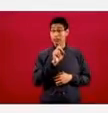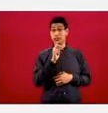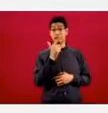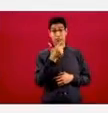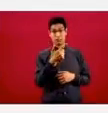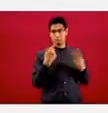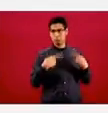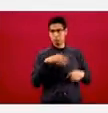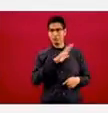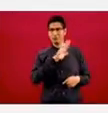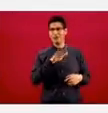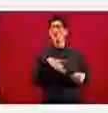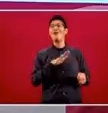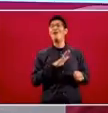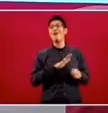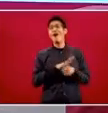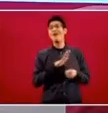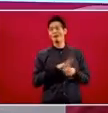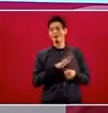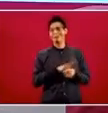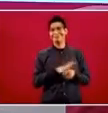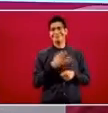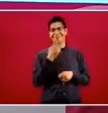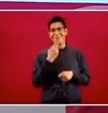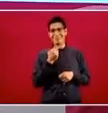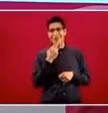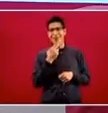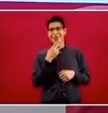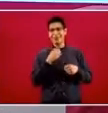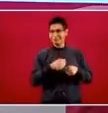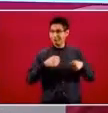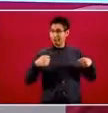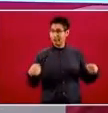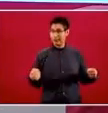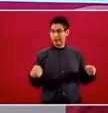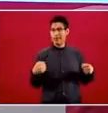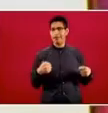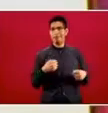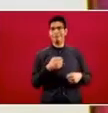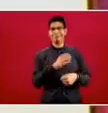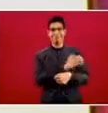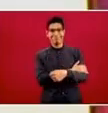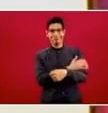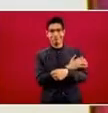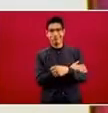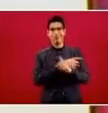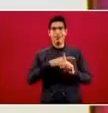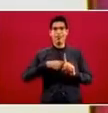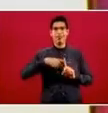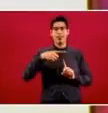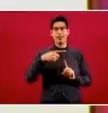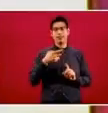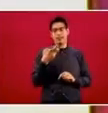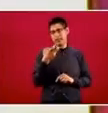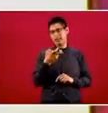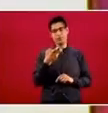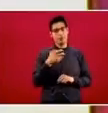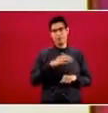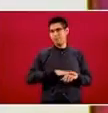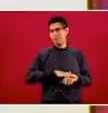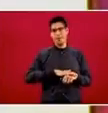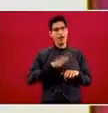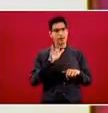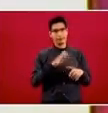to complications and eventual death in the case of COVID? And the top three are still hypertension, diabetes, and obesity, of